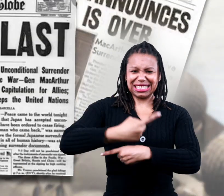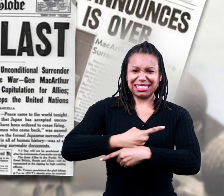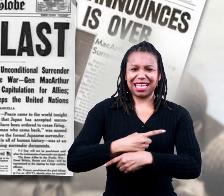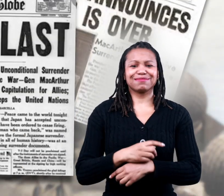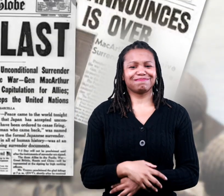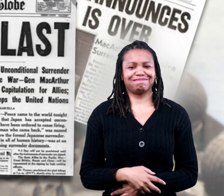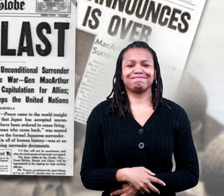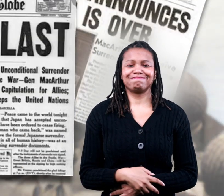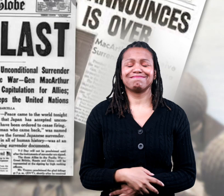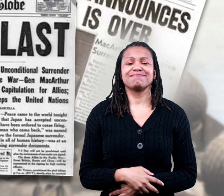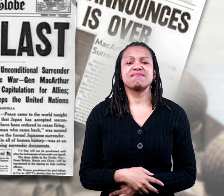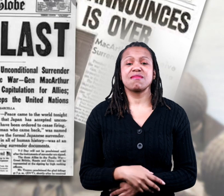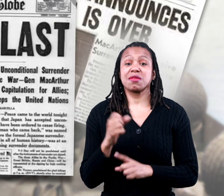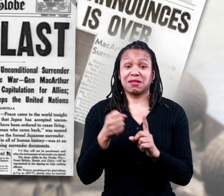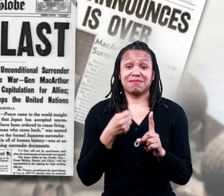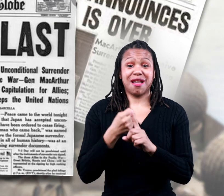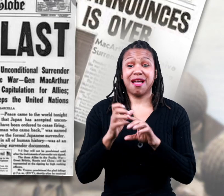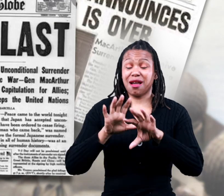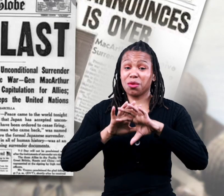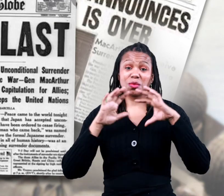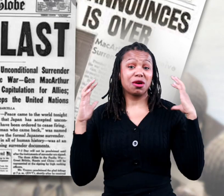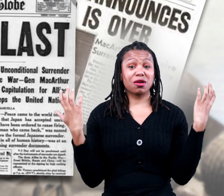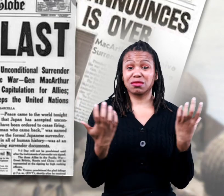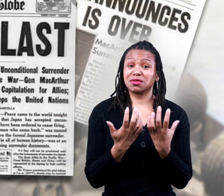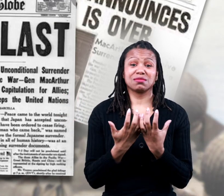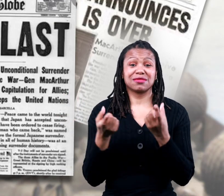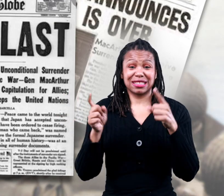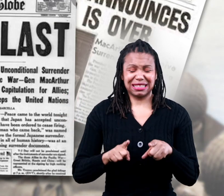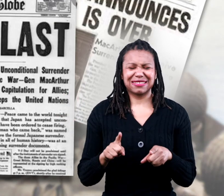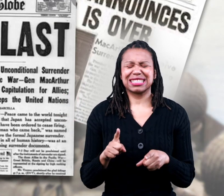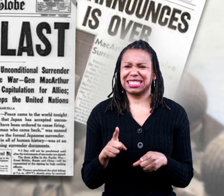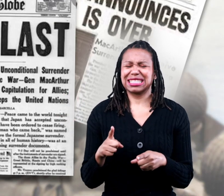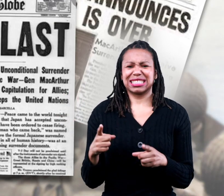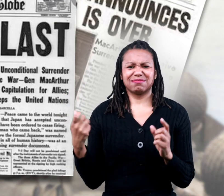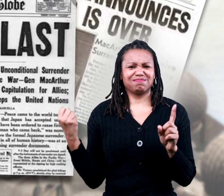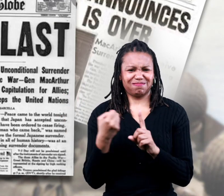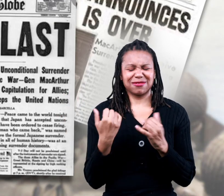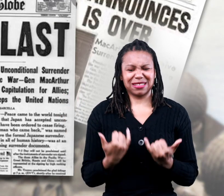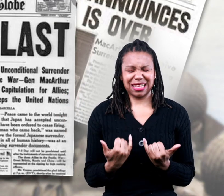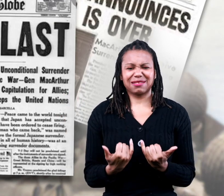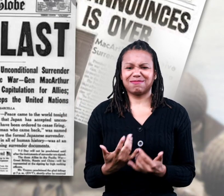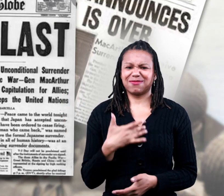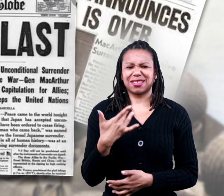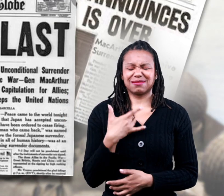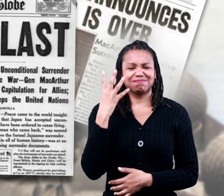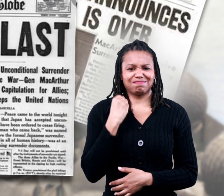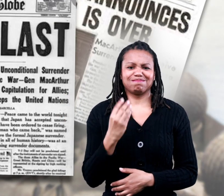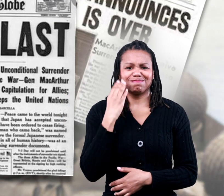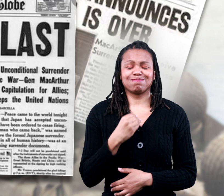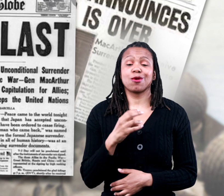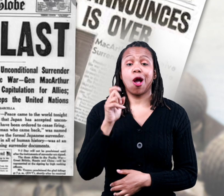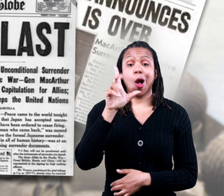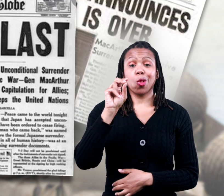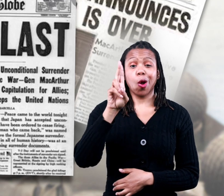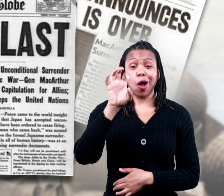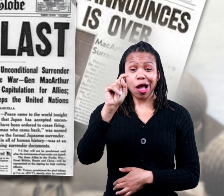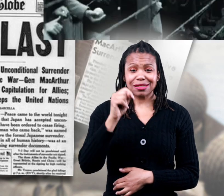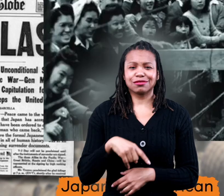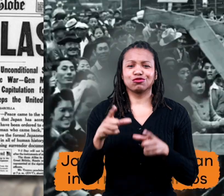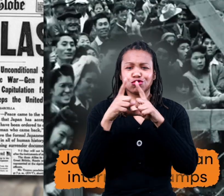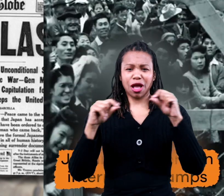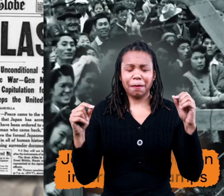we now call D-Day, but the effects that it had upon the world are still felt today. The